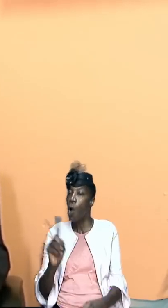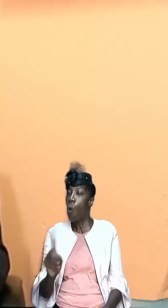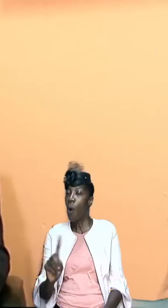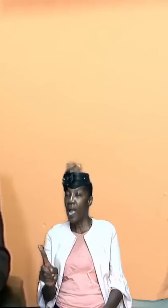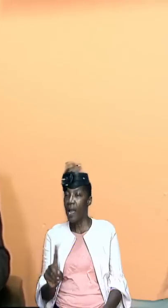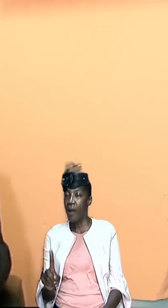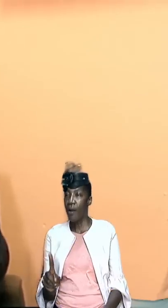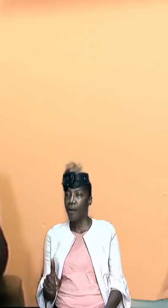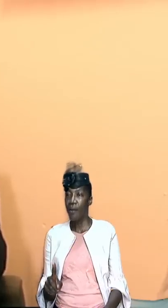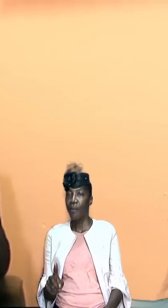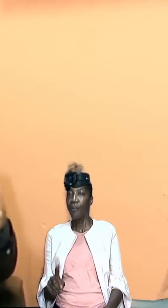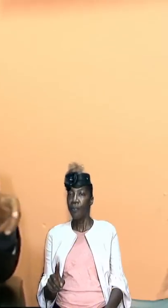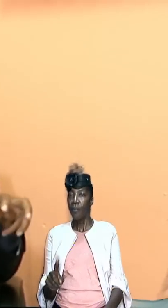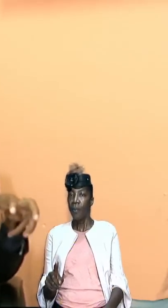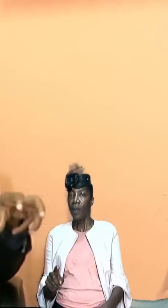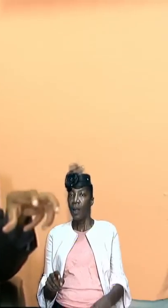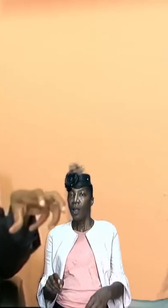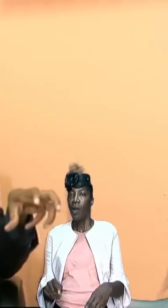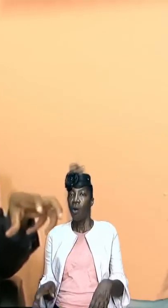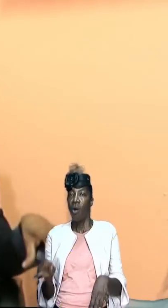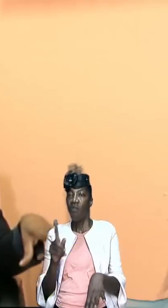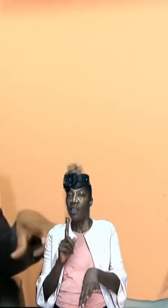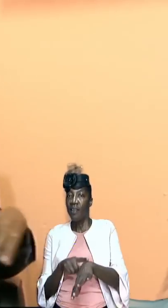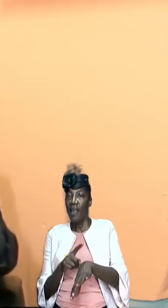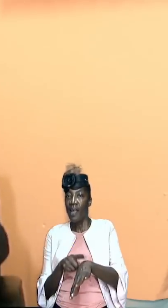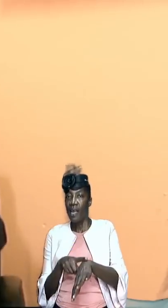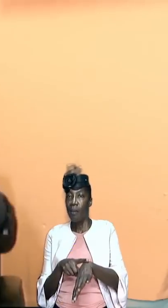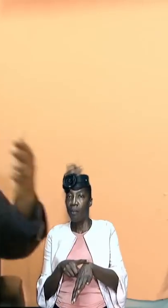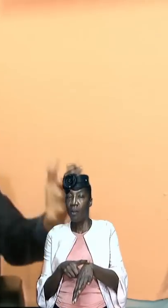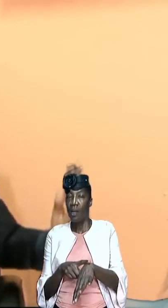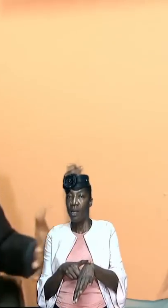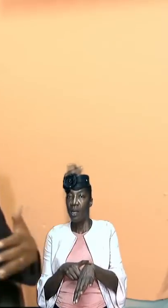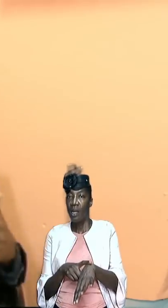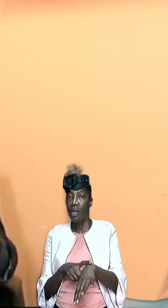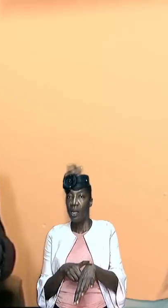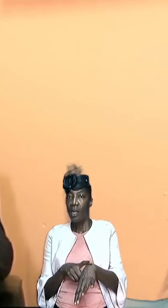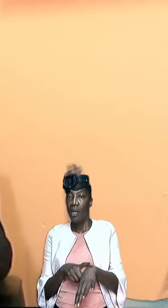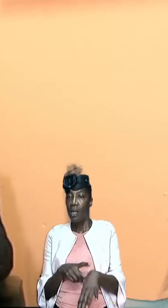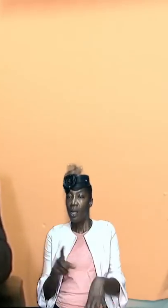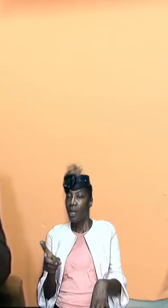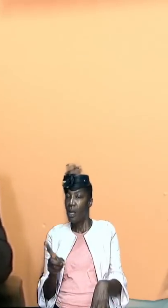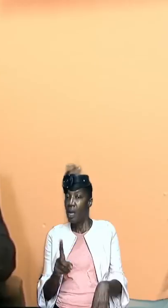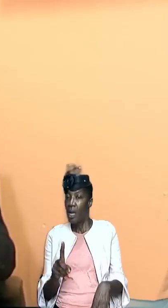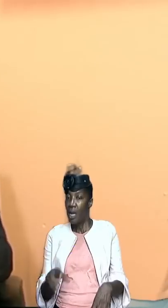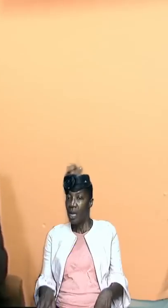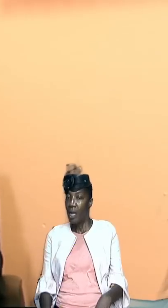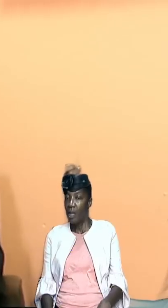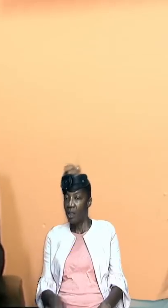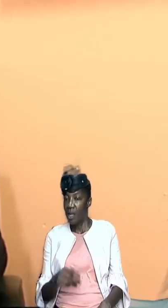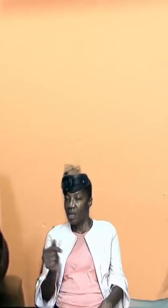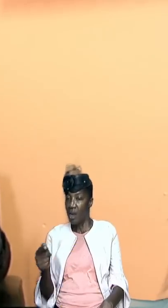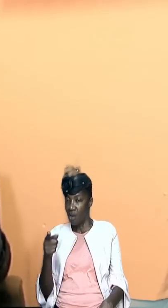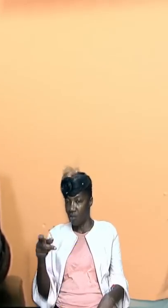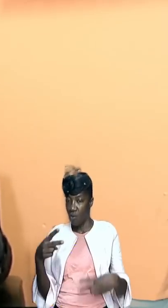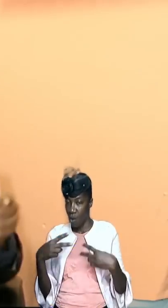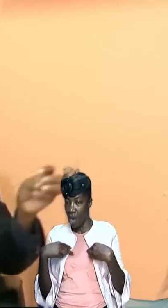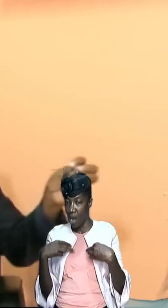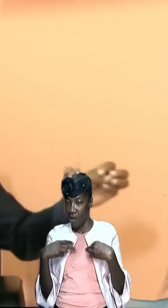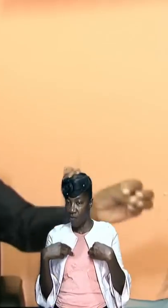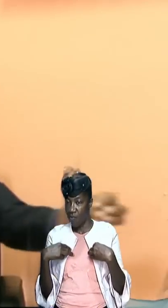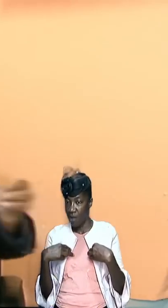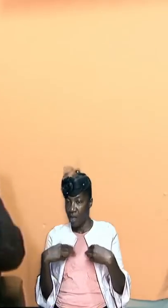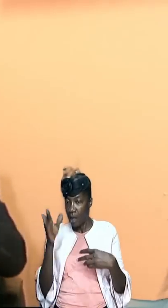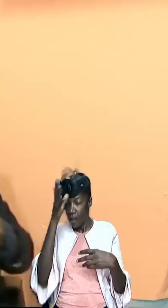over time, the dog breeds that we have today, that we are seeing all around us, many of these were bred by men